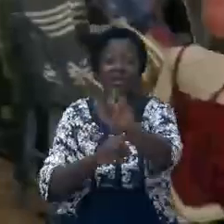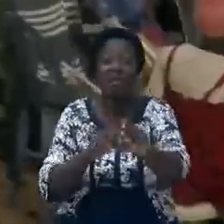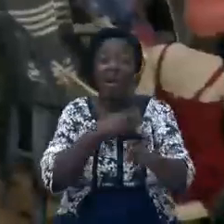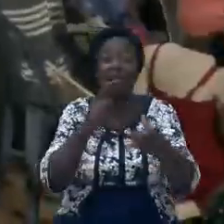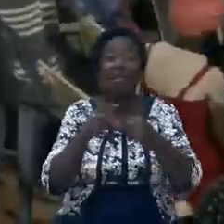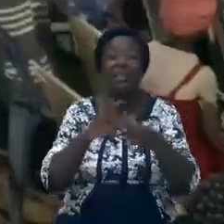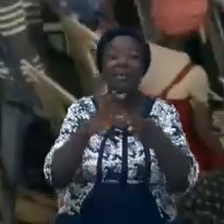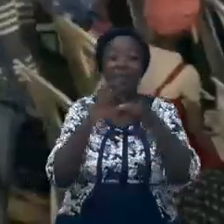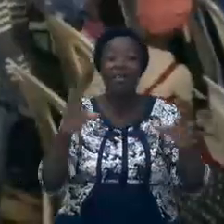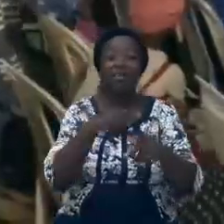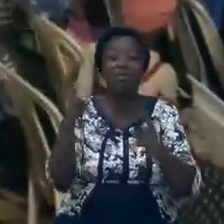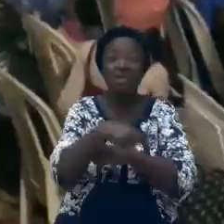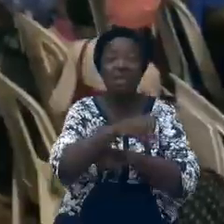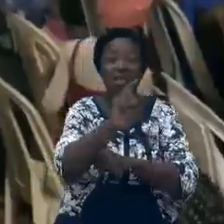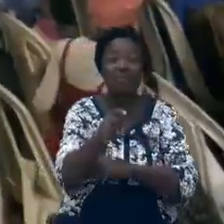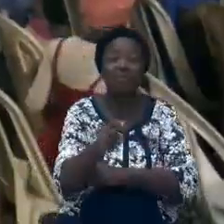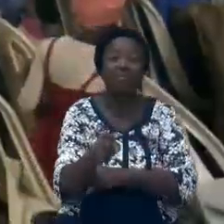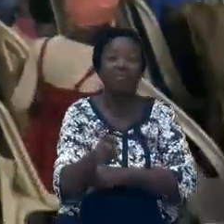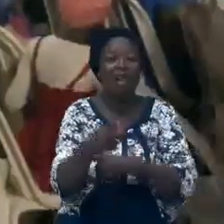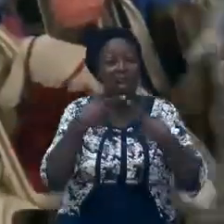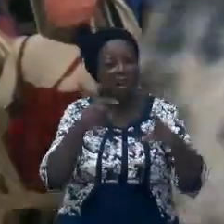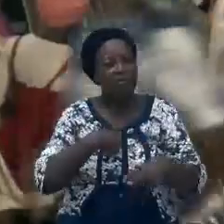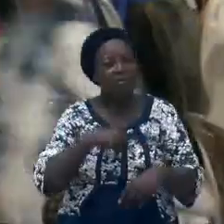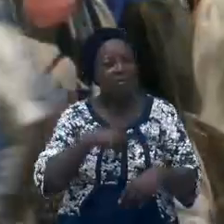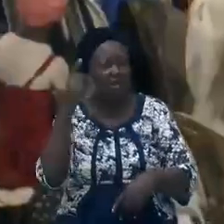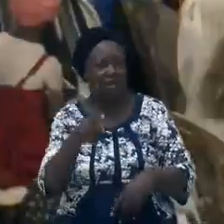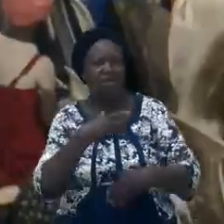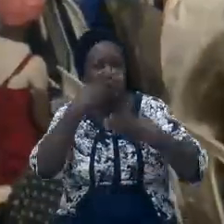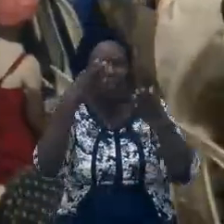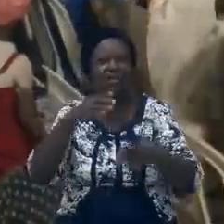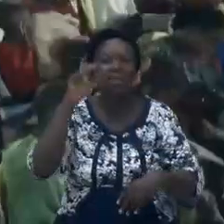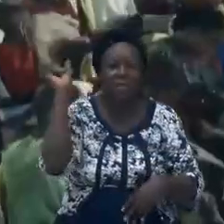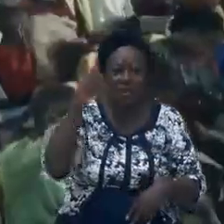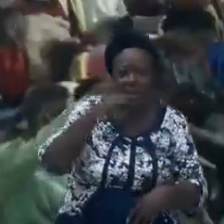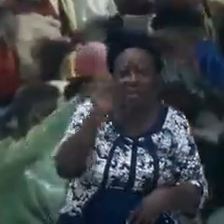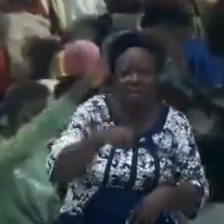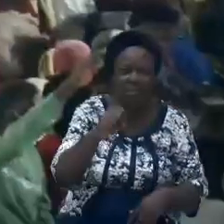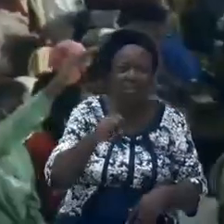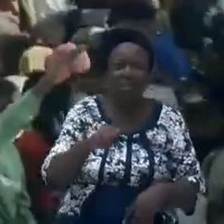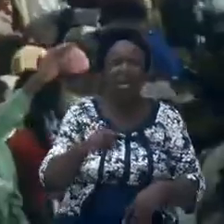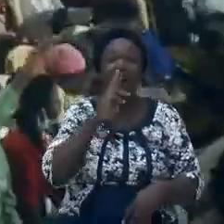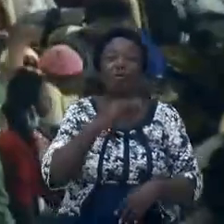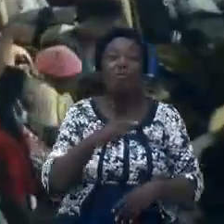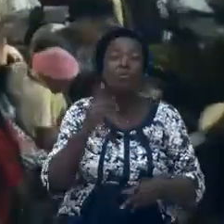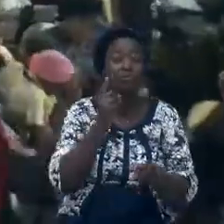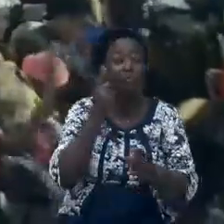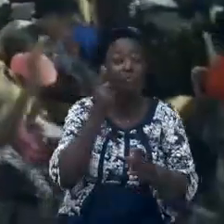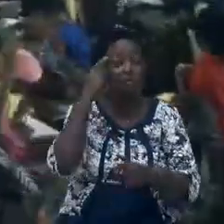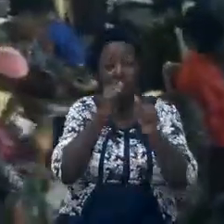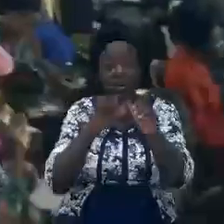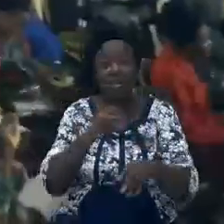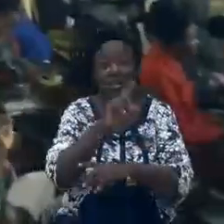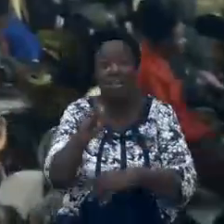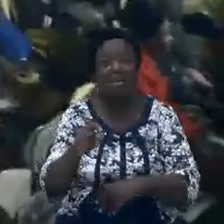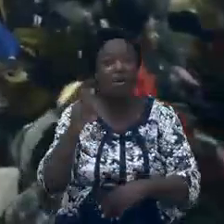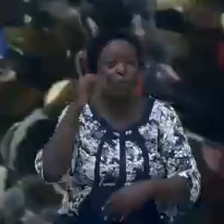you a candidate for the freedom and the release today? Let me hear you.